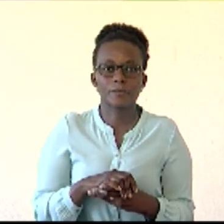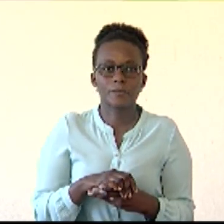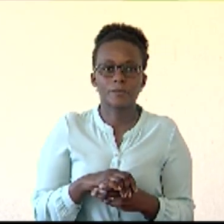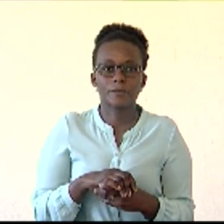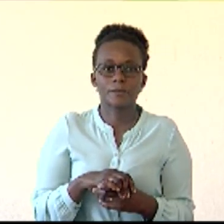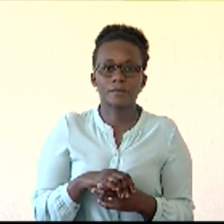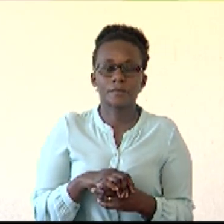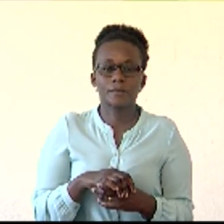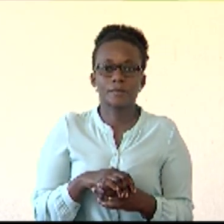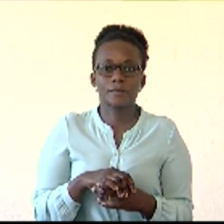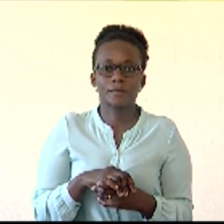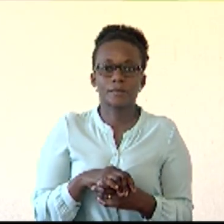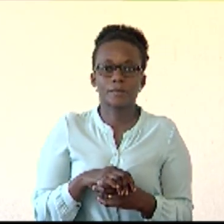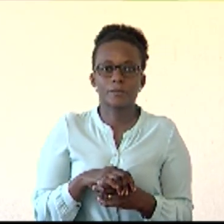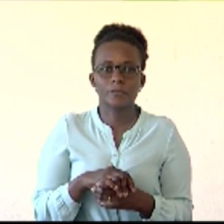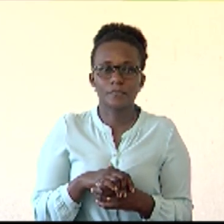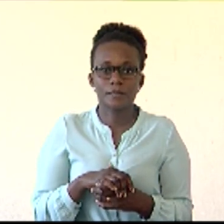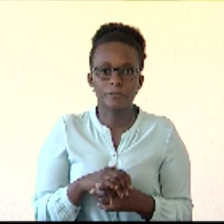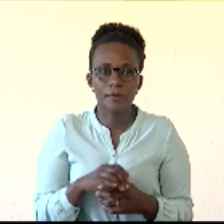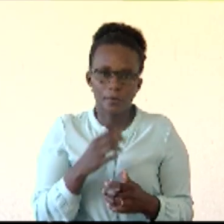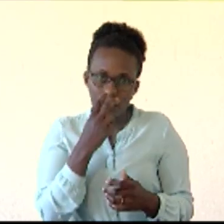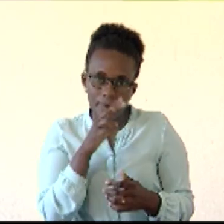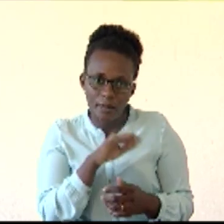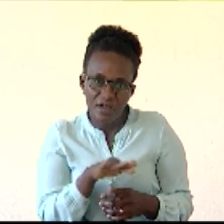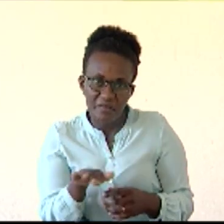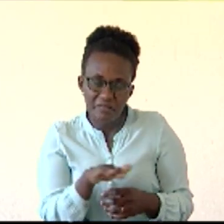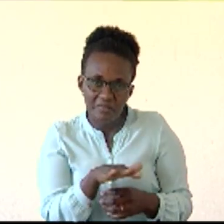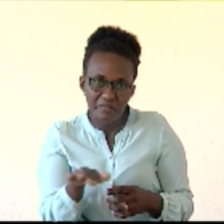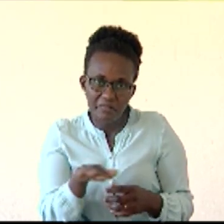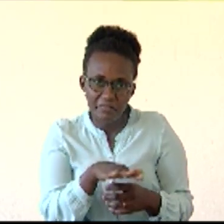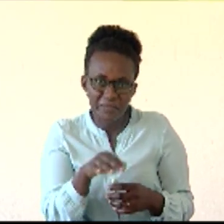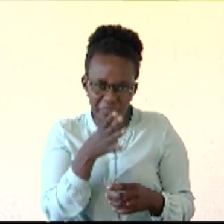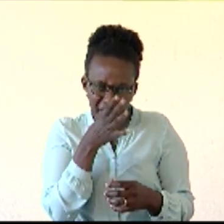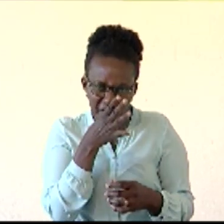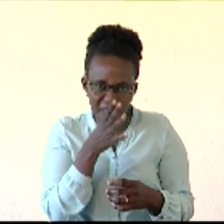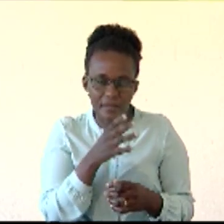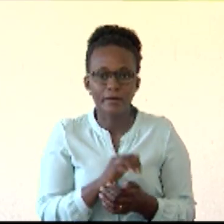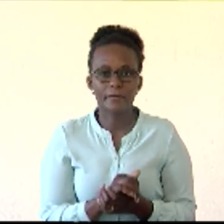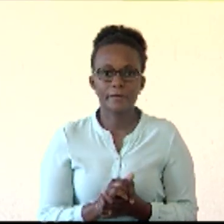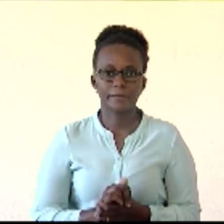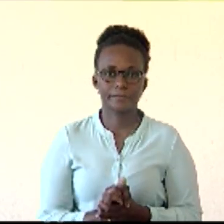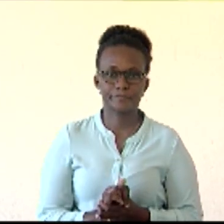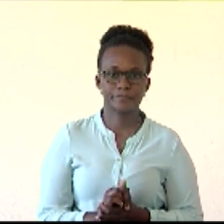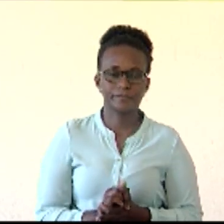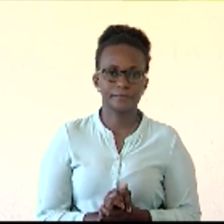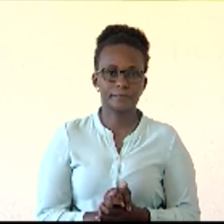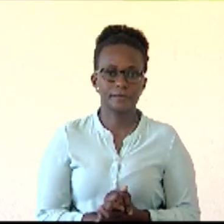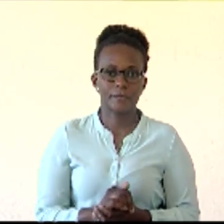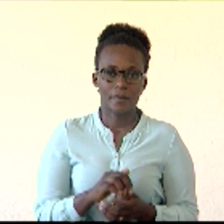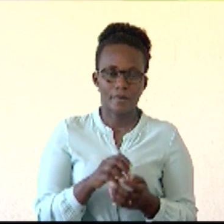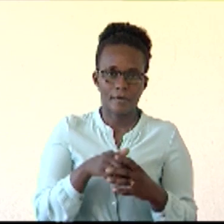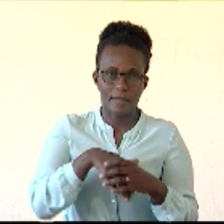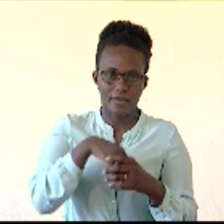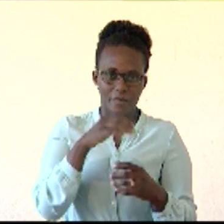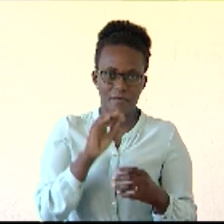diagram, you see the sludge. So those are some impurities. removed from here within